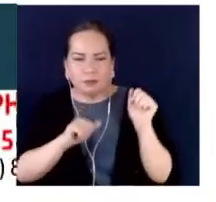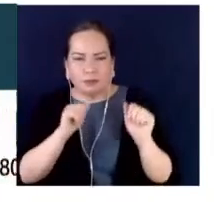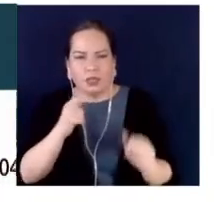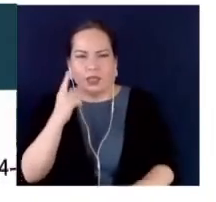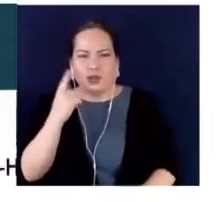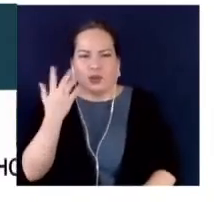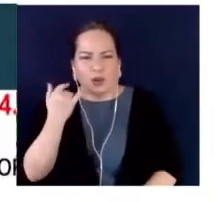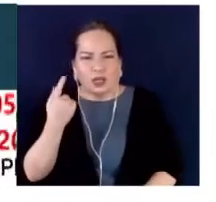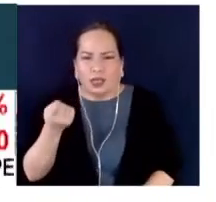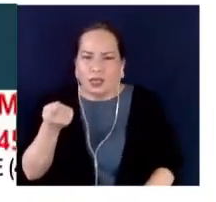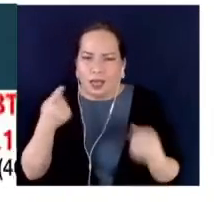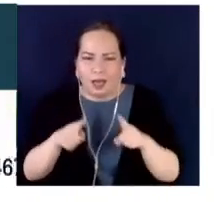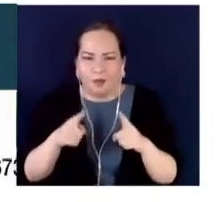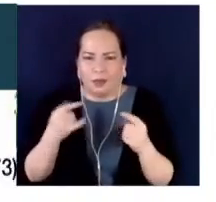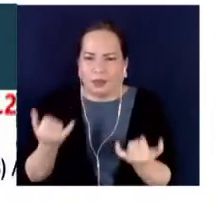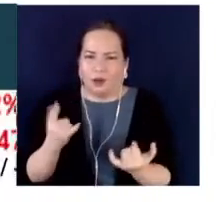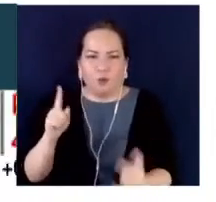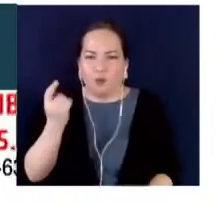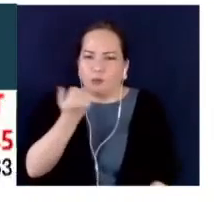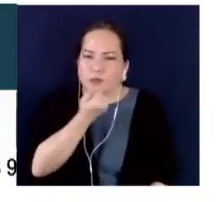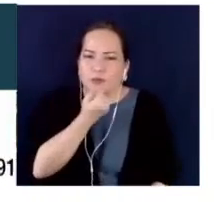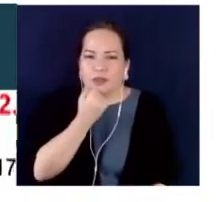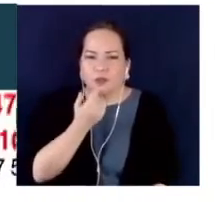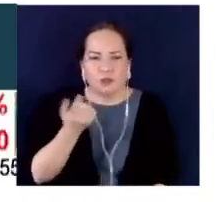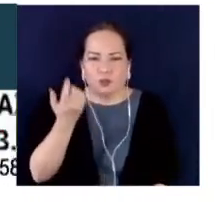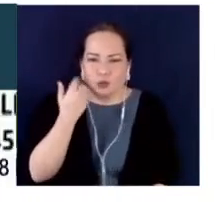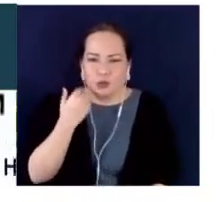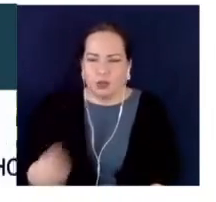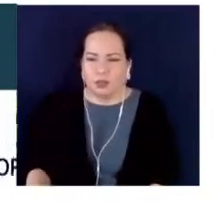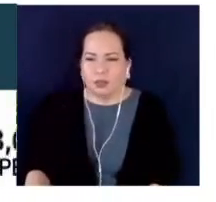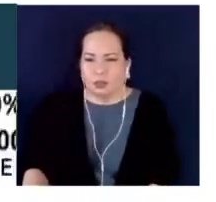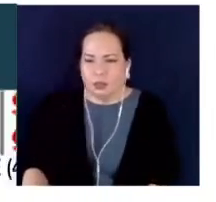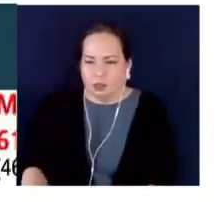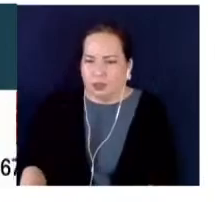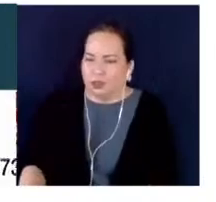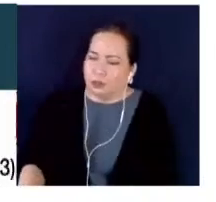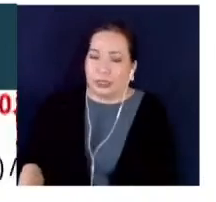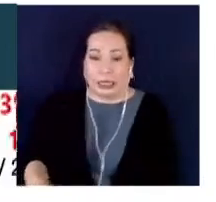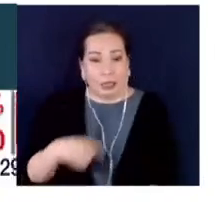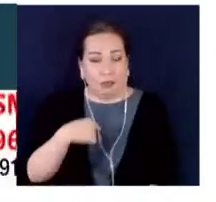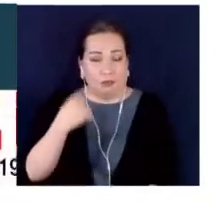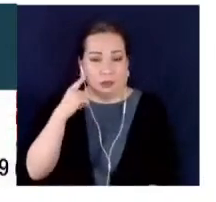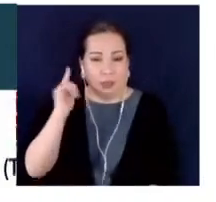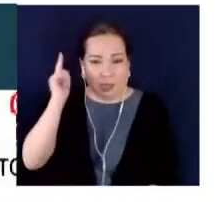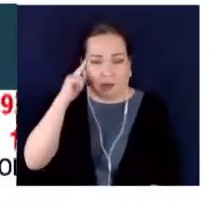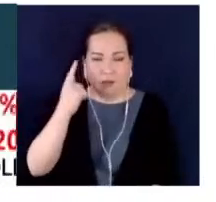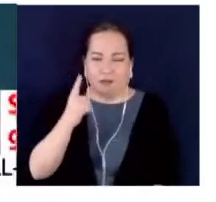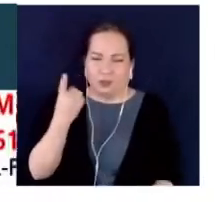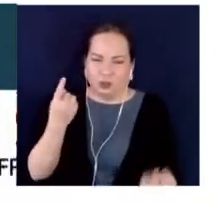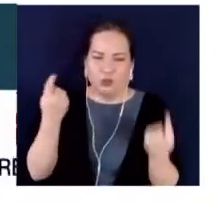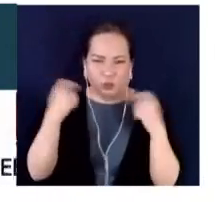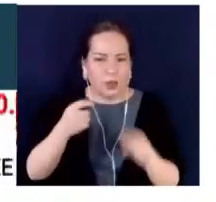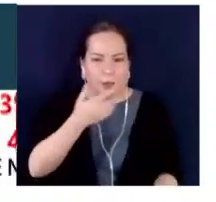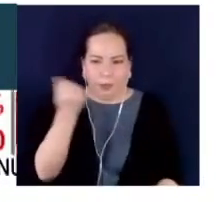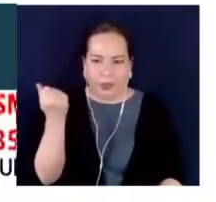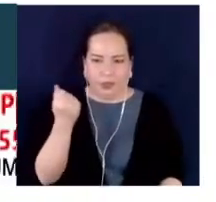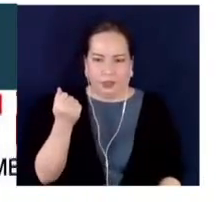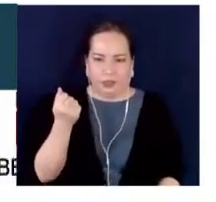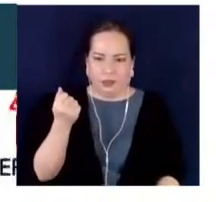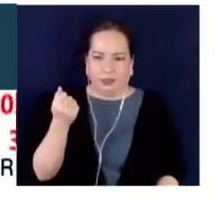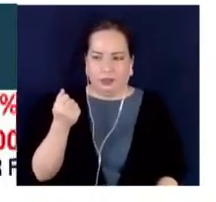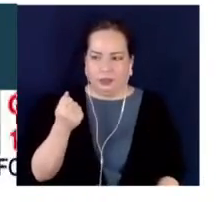part? Well, actually, the government is doing everything. They have the one hospital